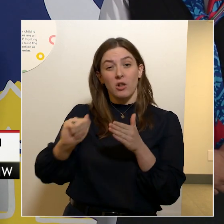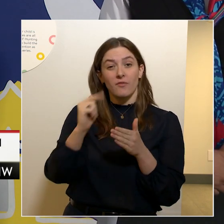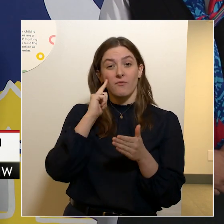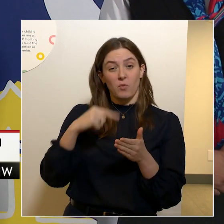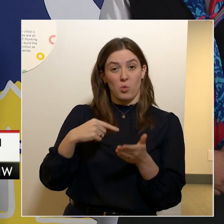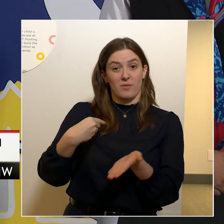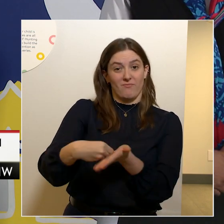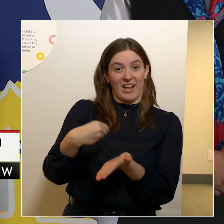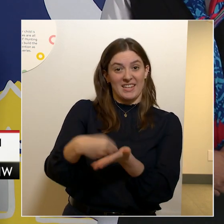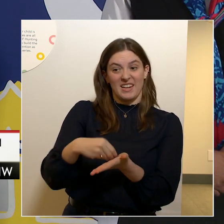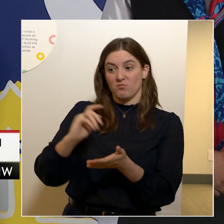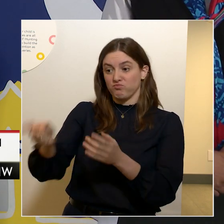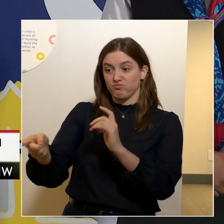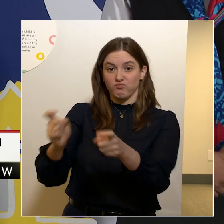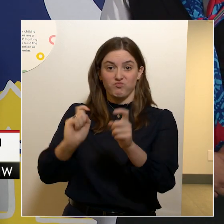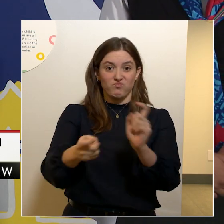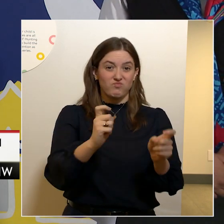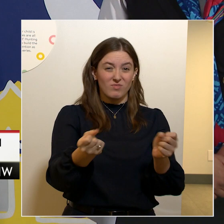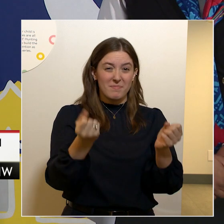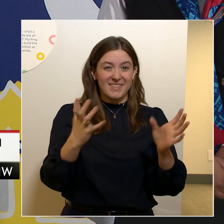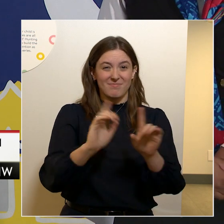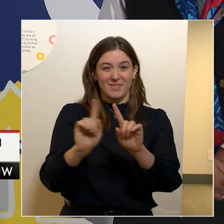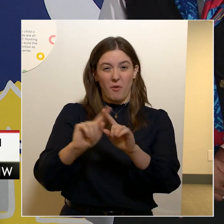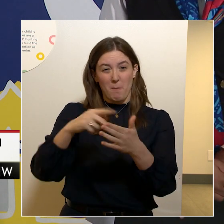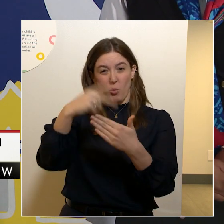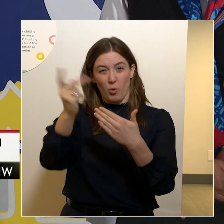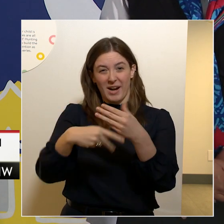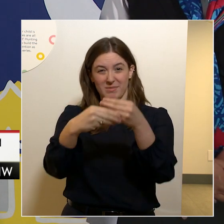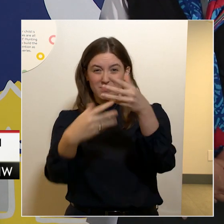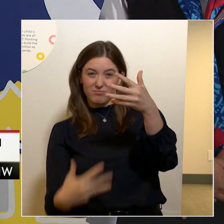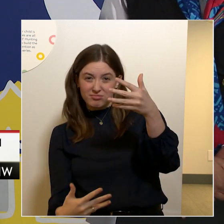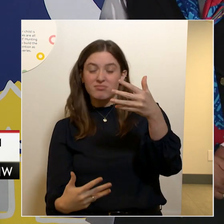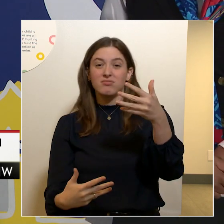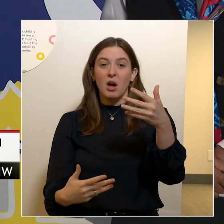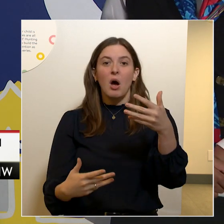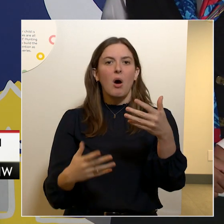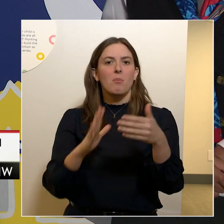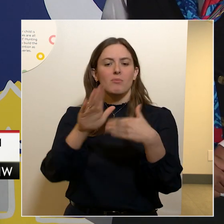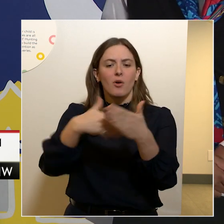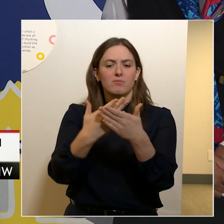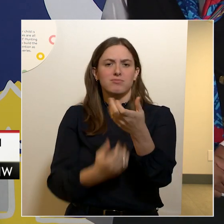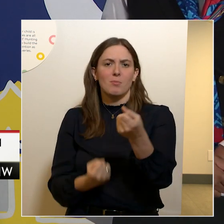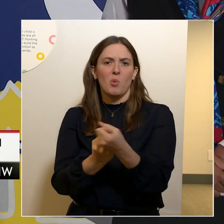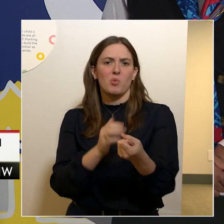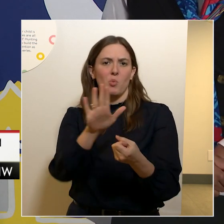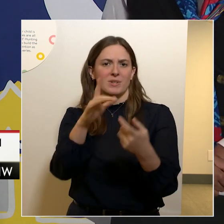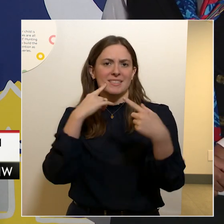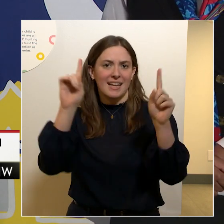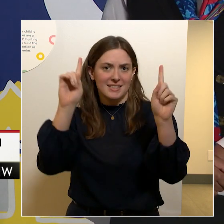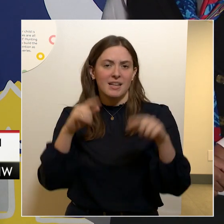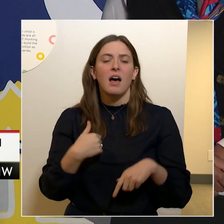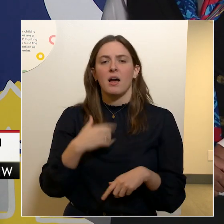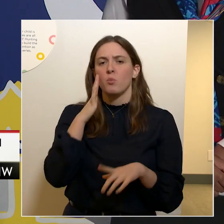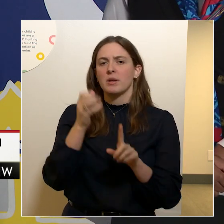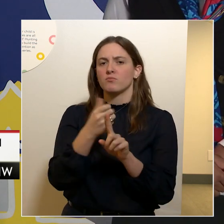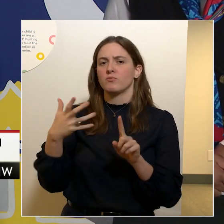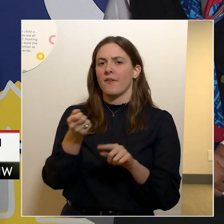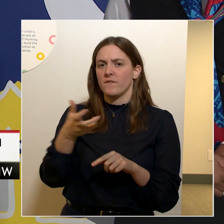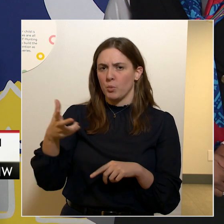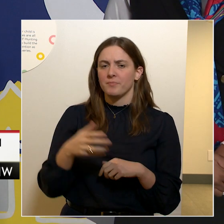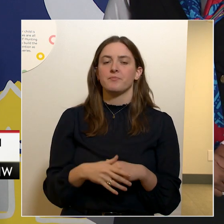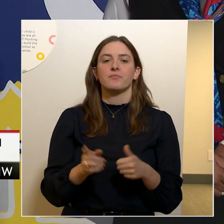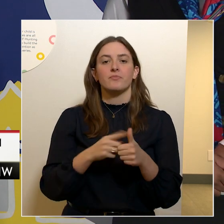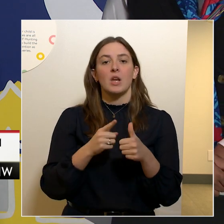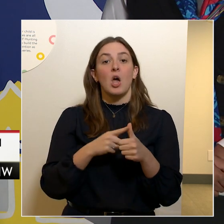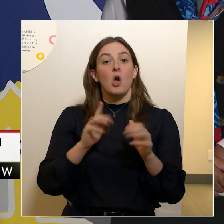businesses through a variety of programs, all designed to support their success. So I just want to quickly talk about a few of them. Our Great Streets